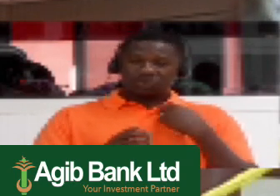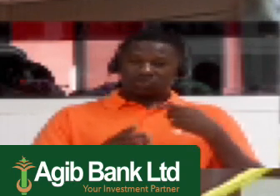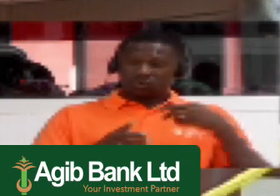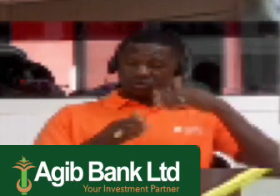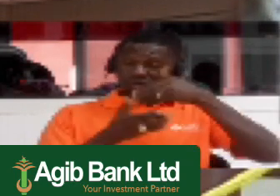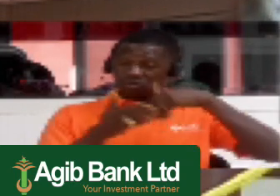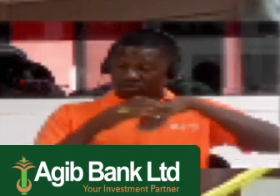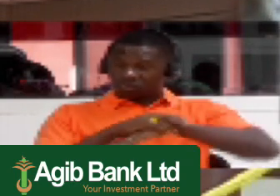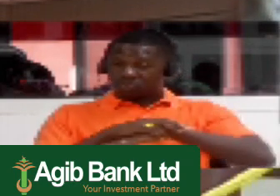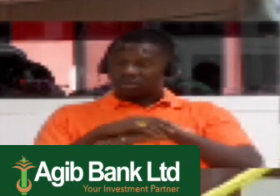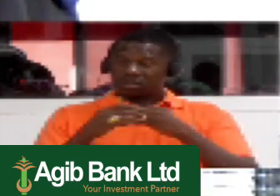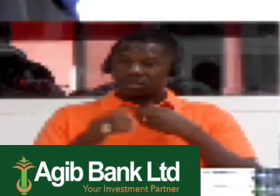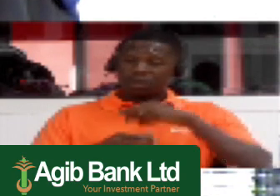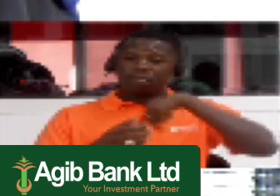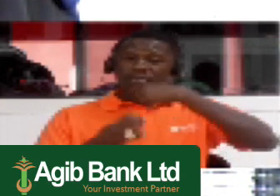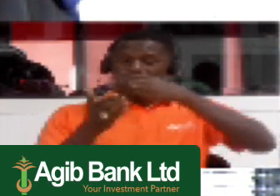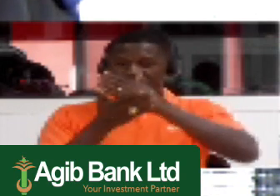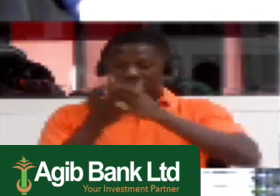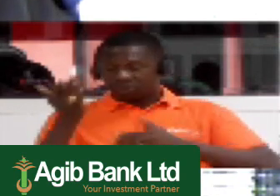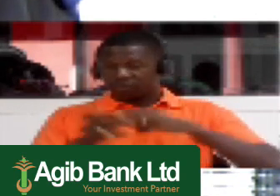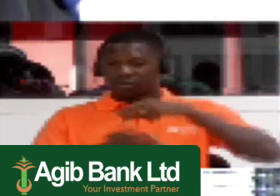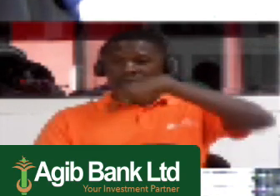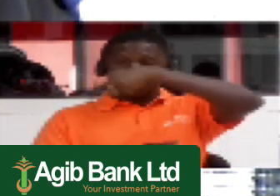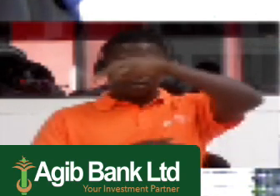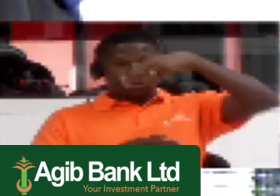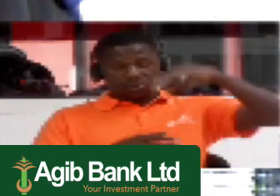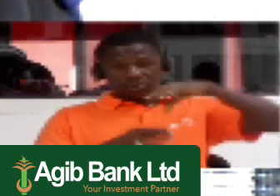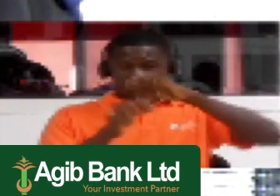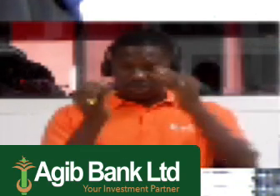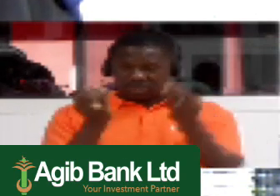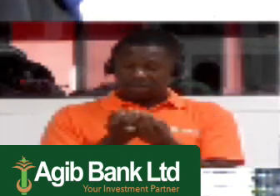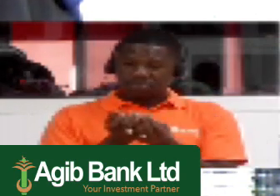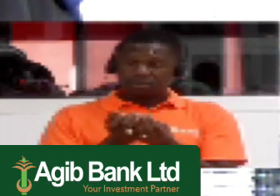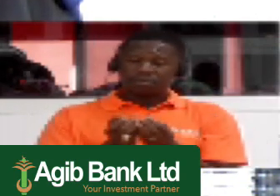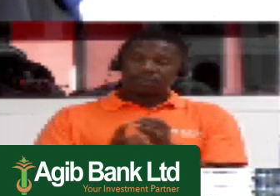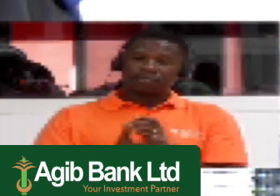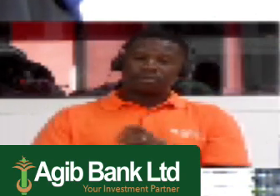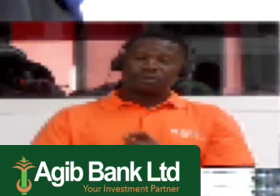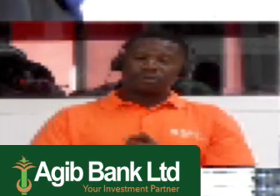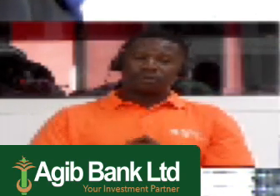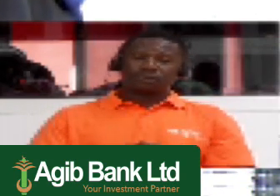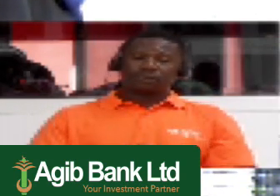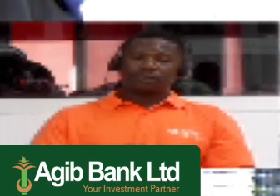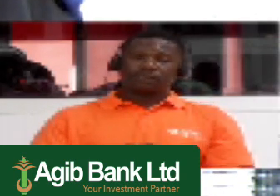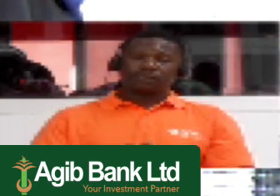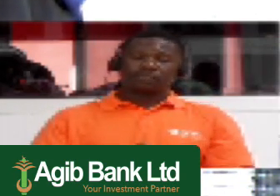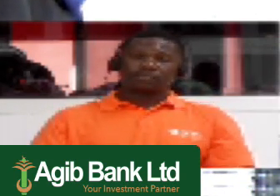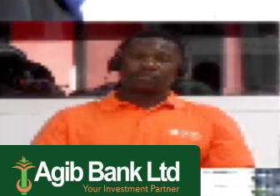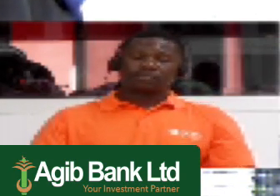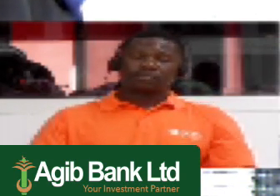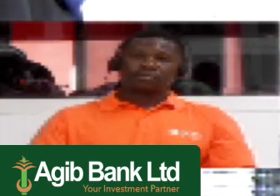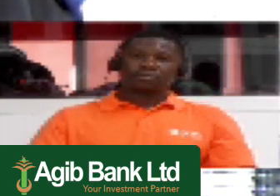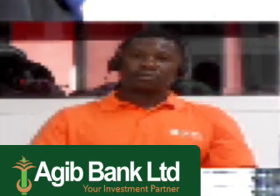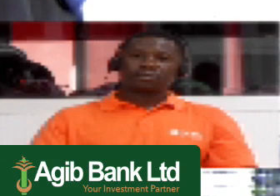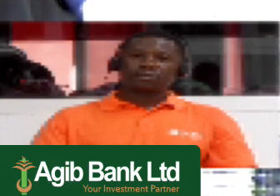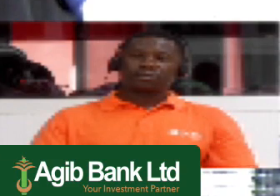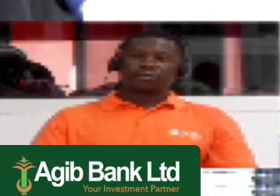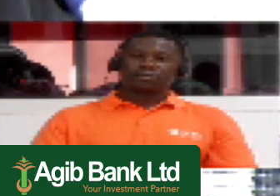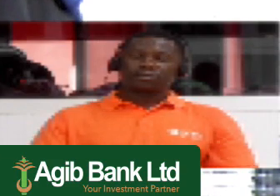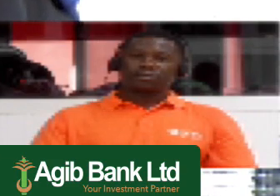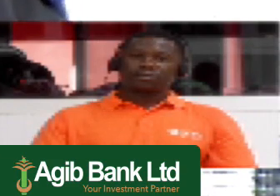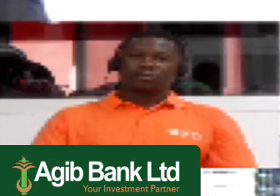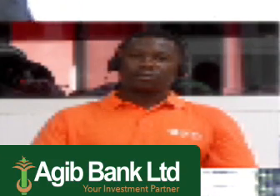Ako foisa fono nyi natra inene ma betala do koto wato men albeo patrol team kafo nyin kono aliye mun do